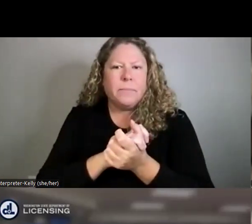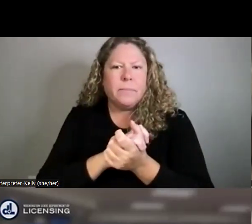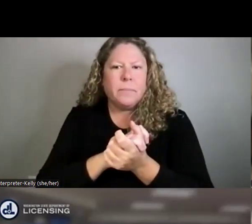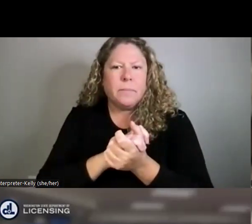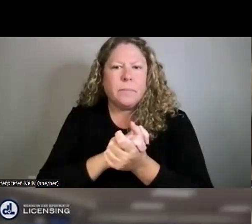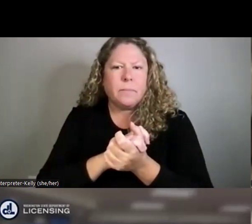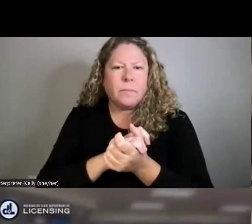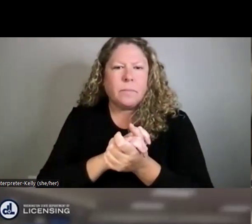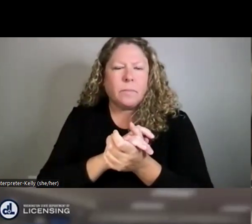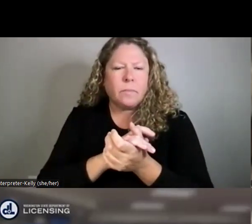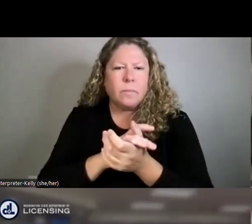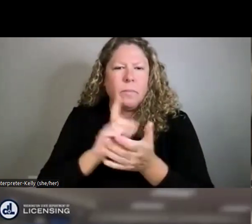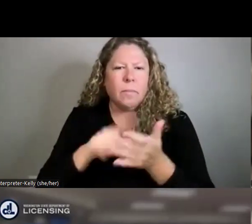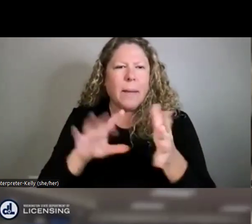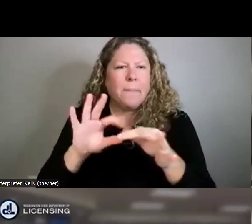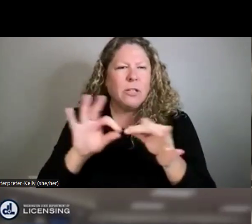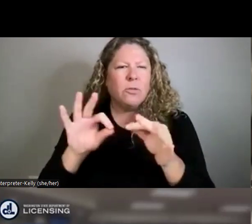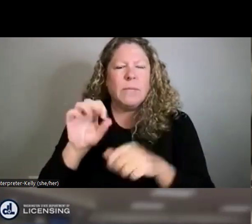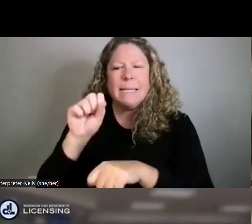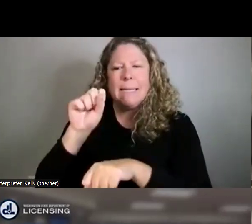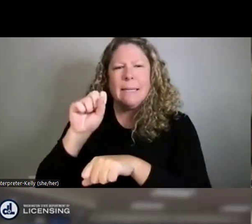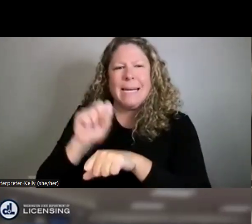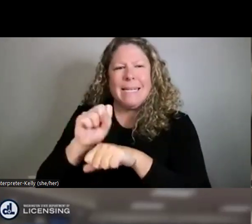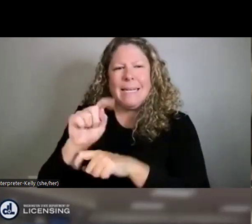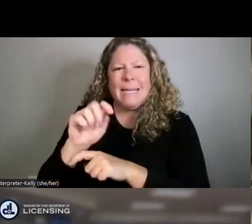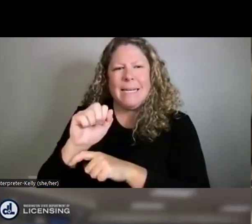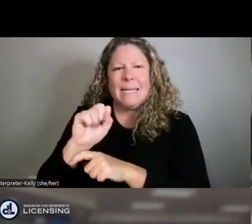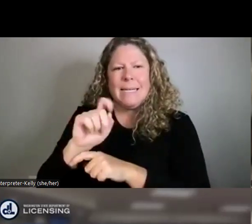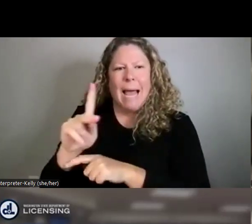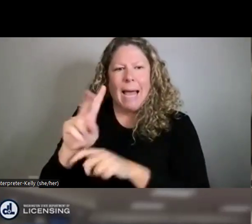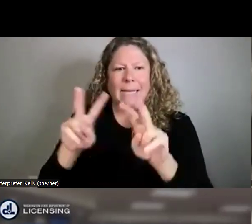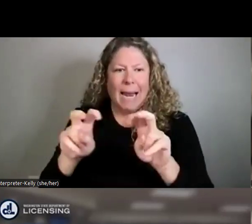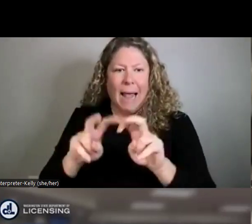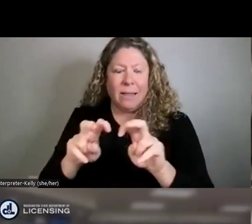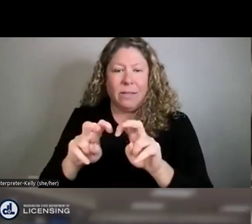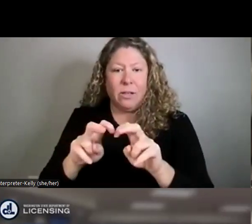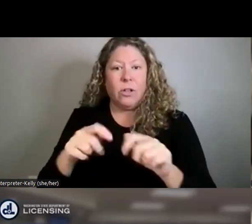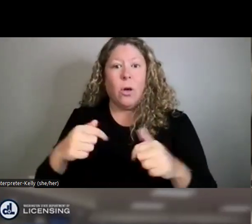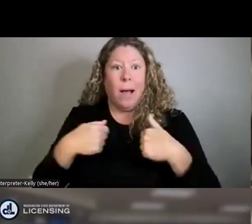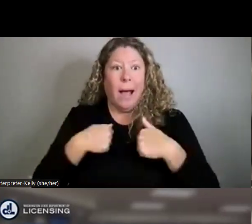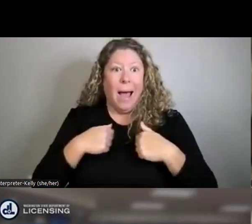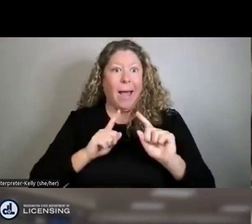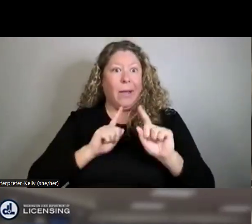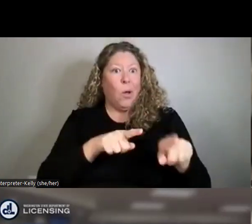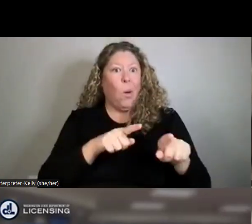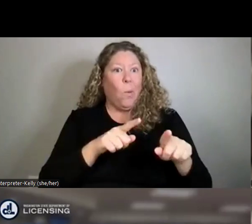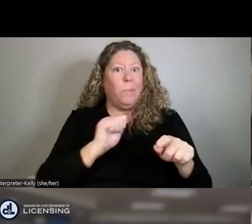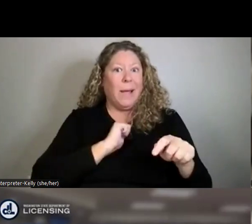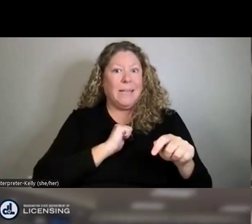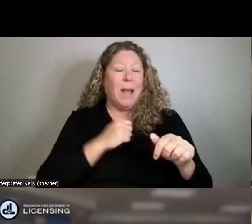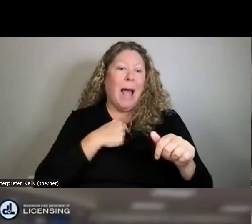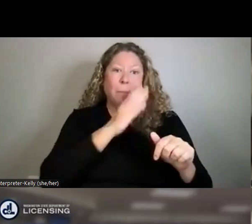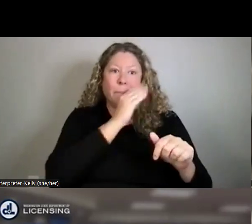presentation rather, was a task analysis, which is literally you go and like mystery shop your service. You pretend like